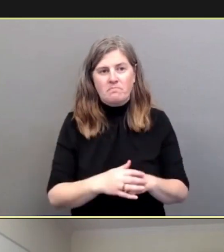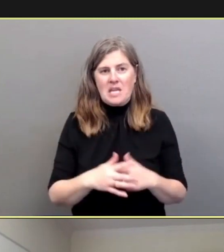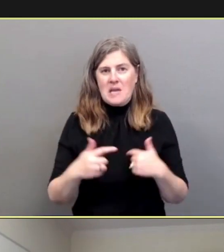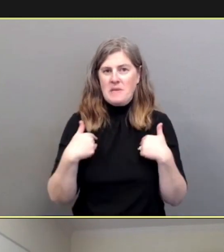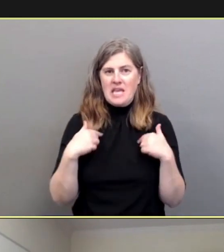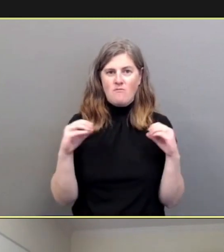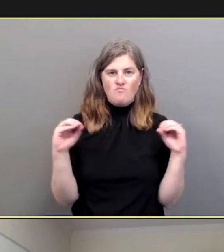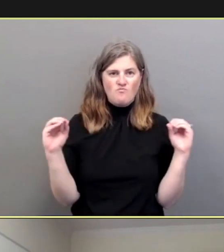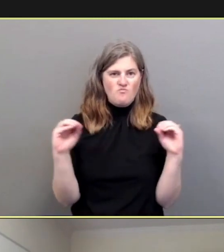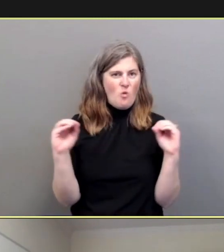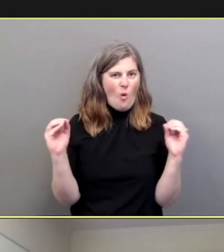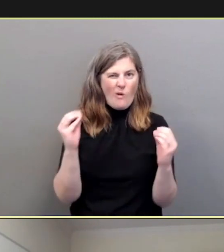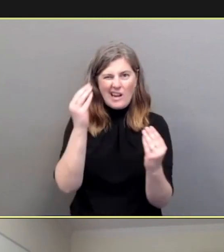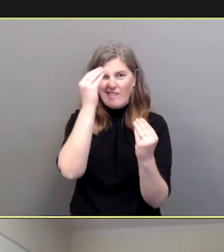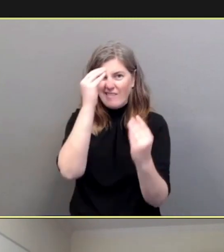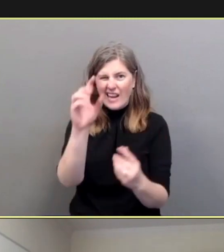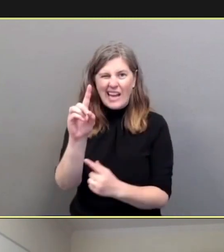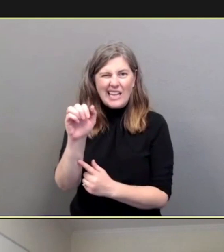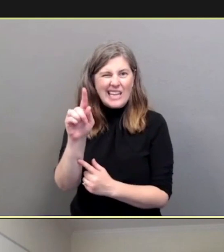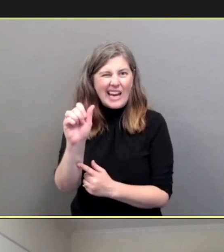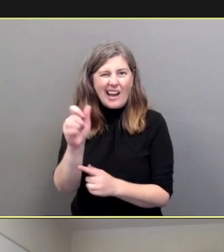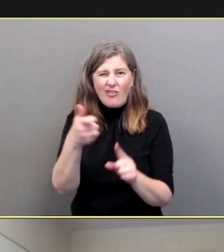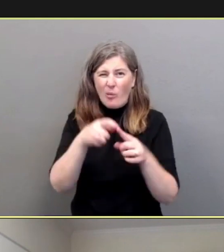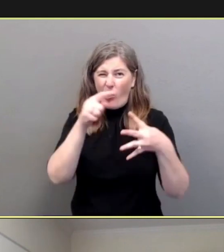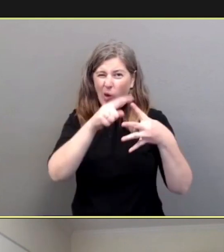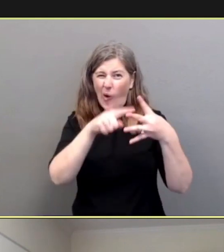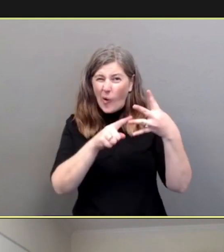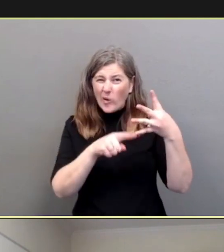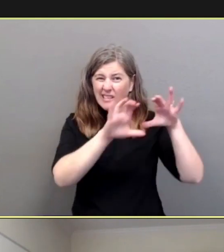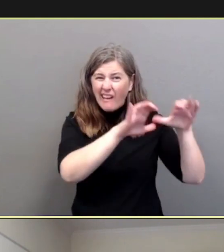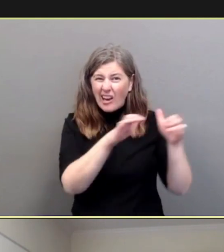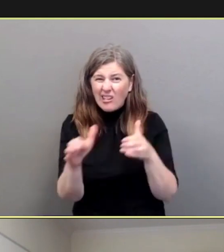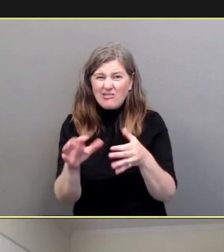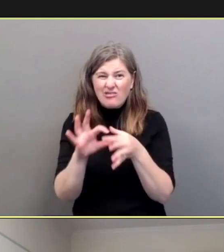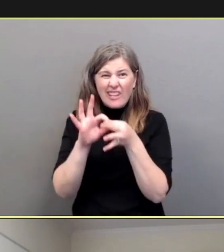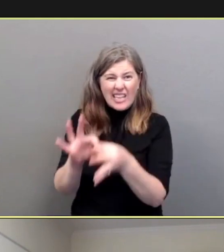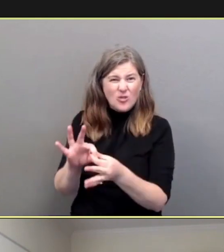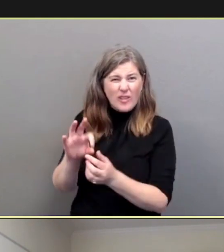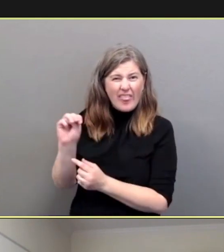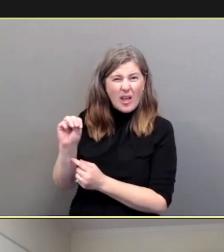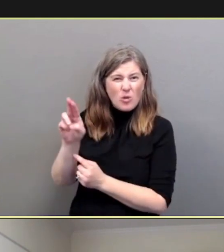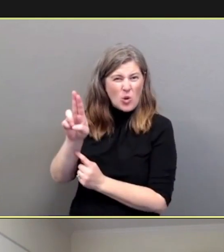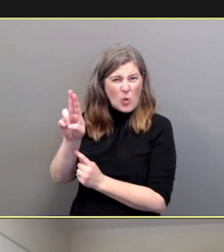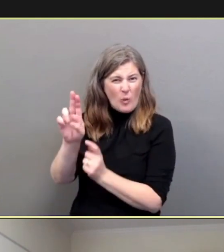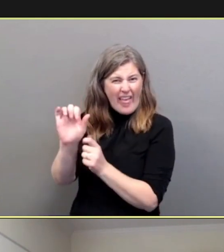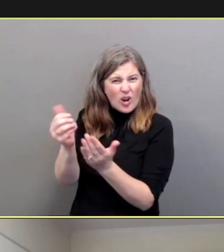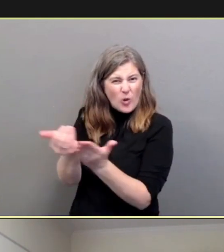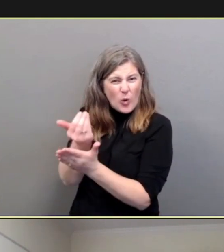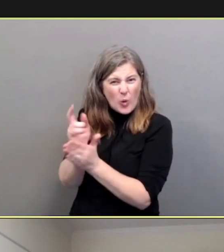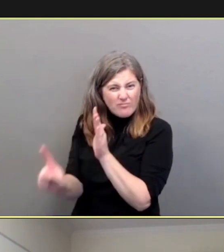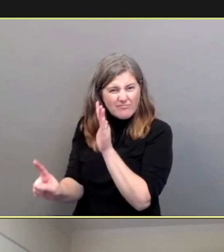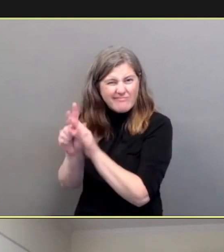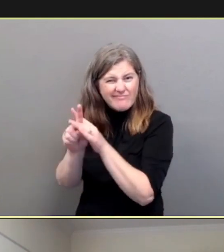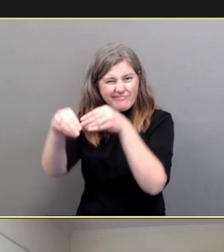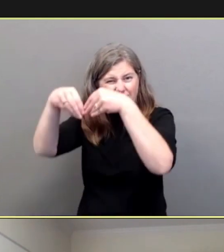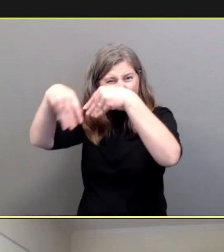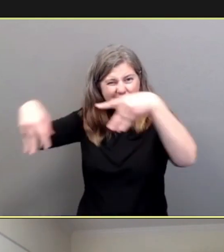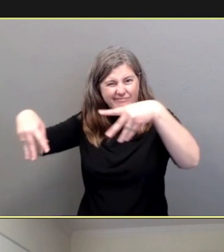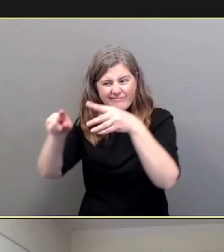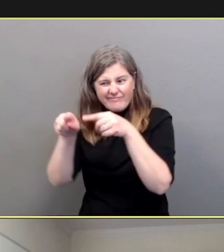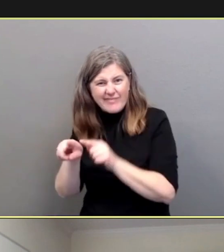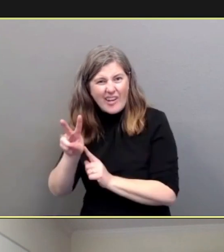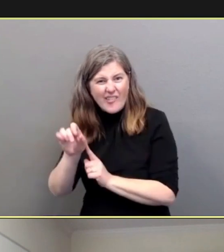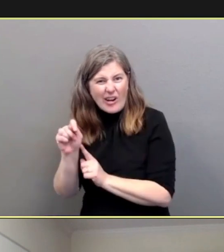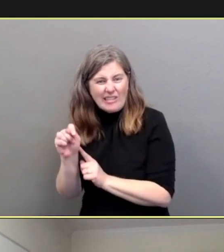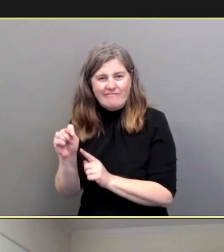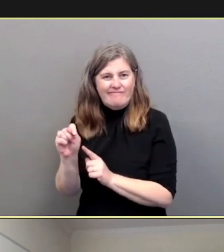have any data in any of those 4 categories for you on the Mu variant, and